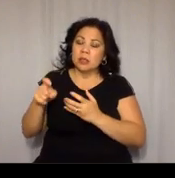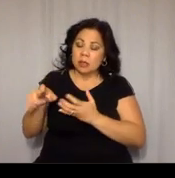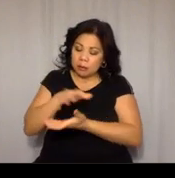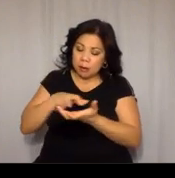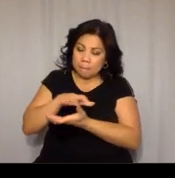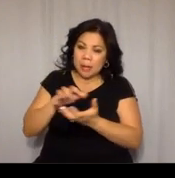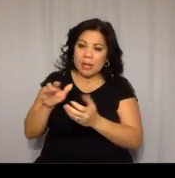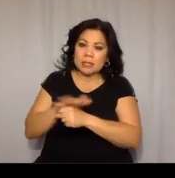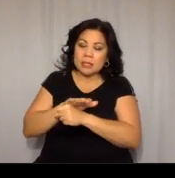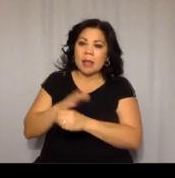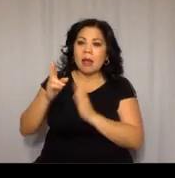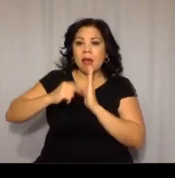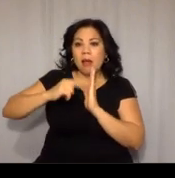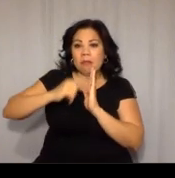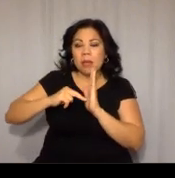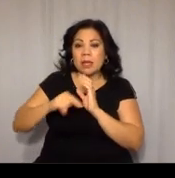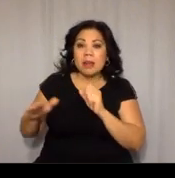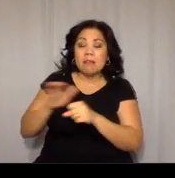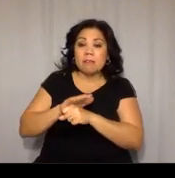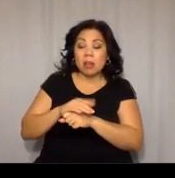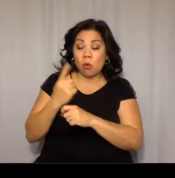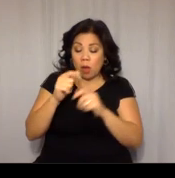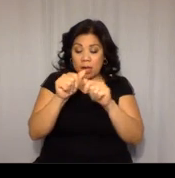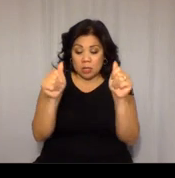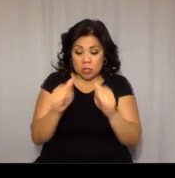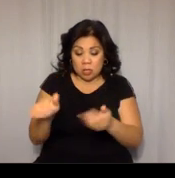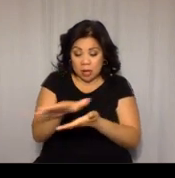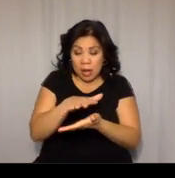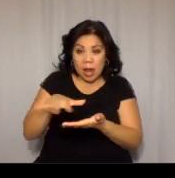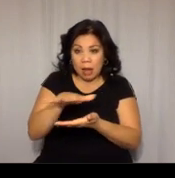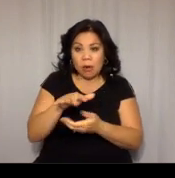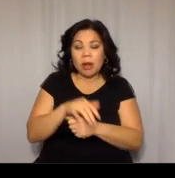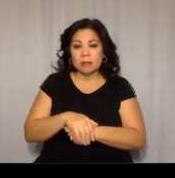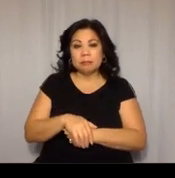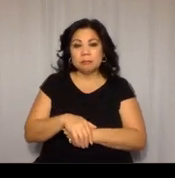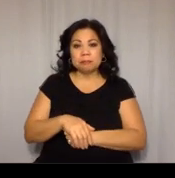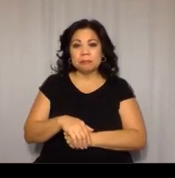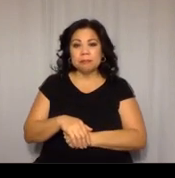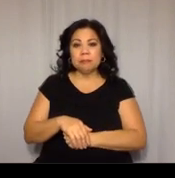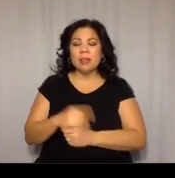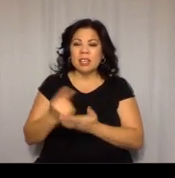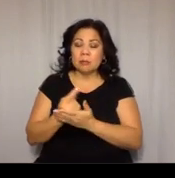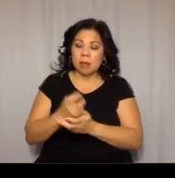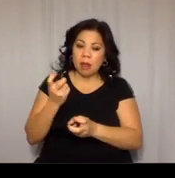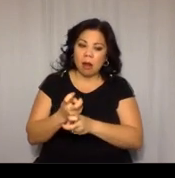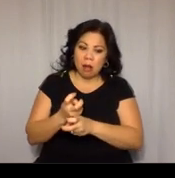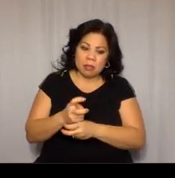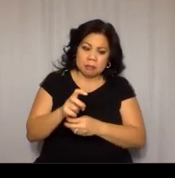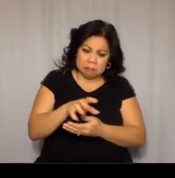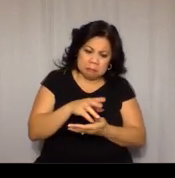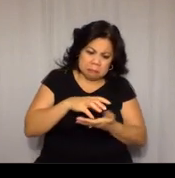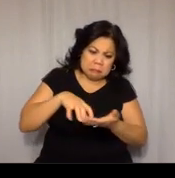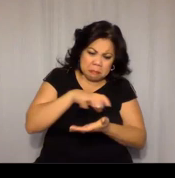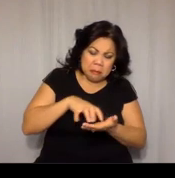enough paint to fill a shape, because sometimes it's hard to go back and remix and get the same color. But it's a great